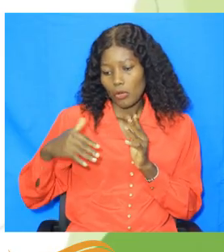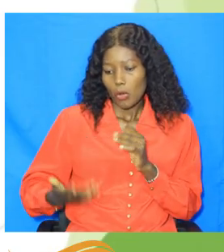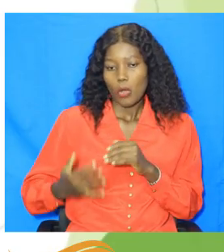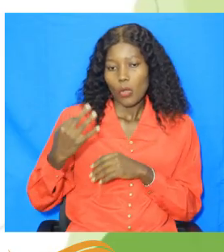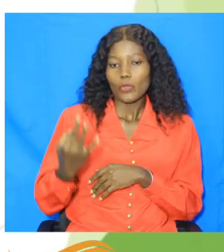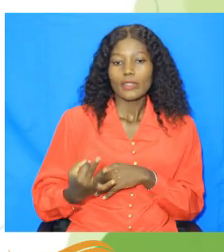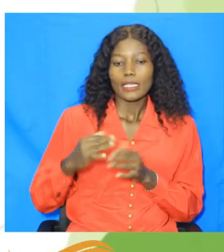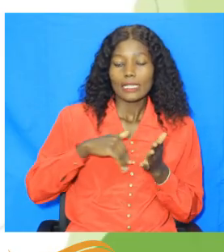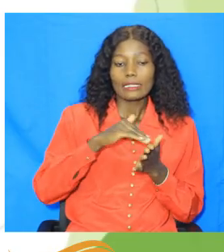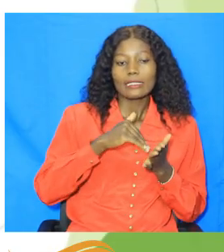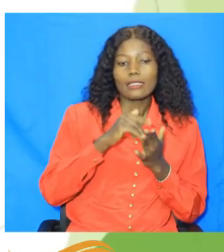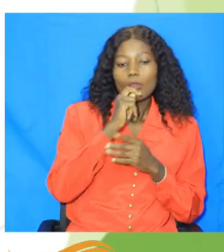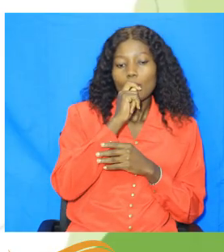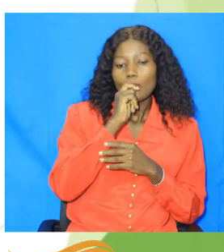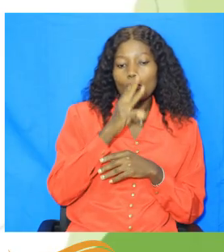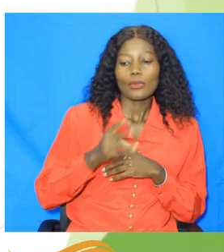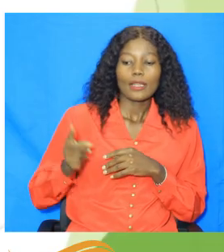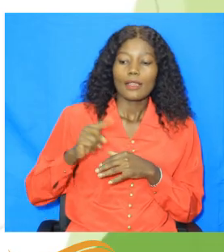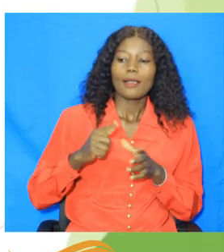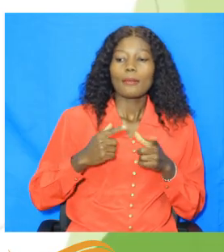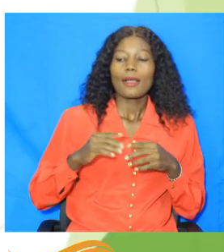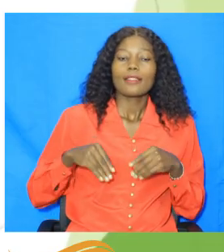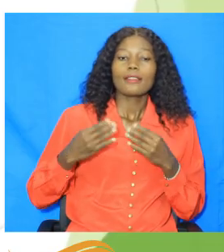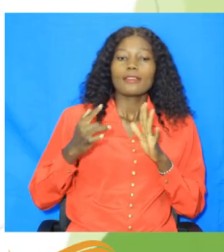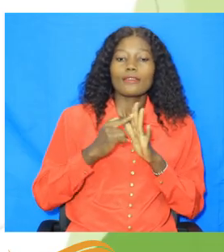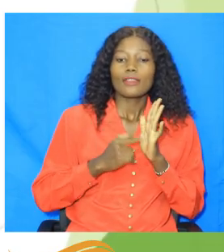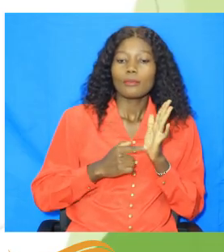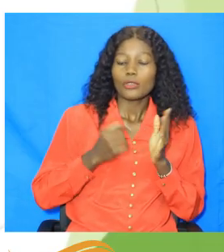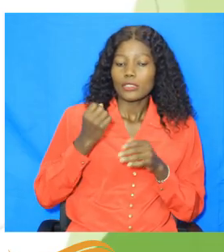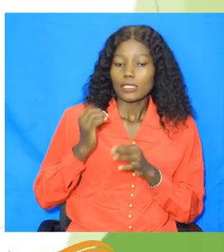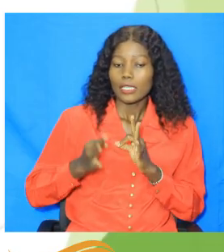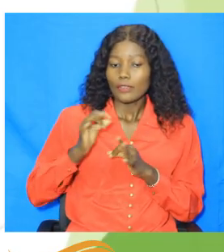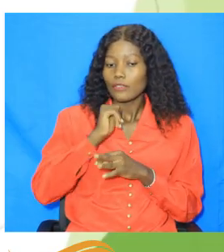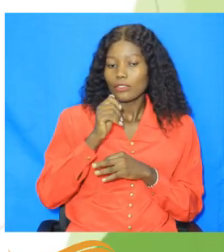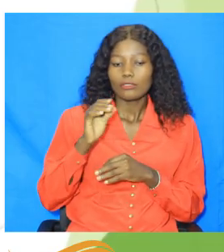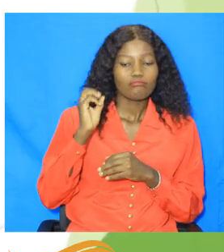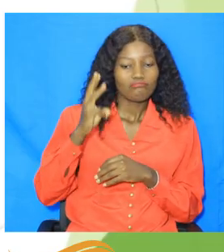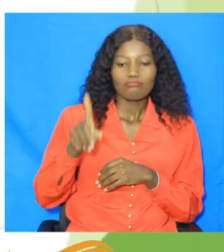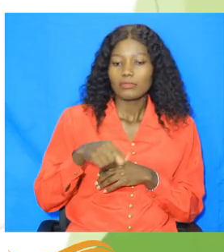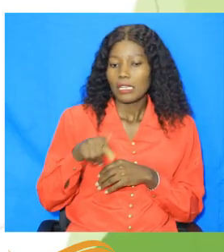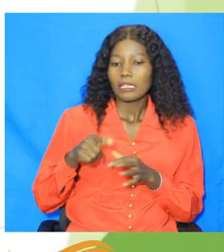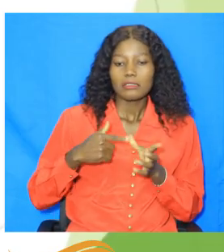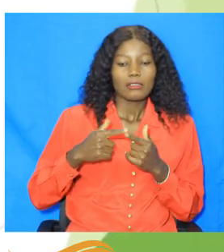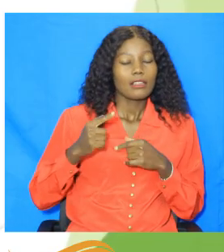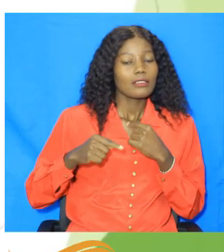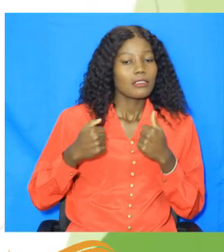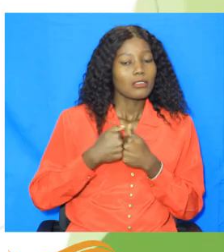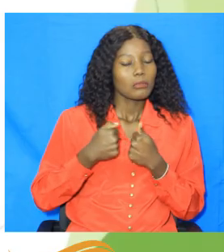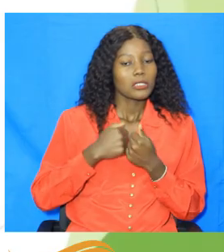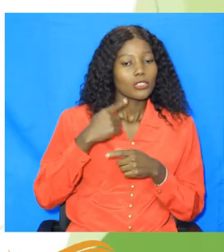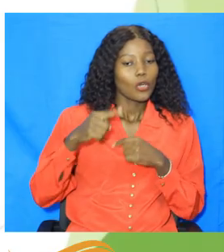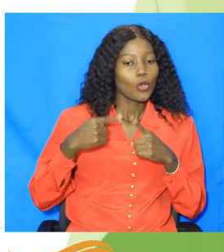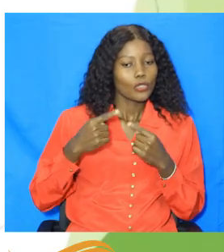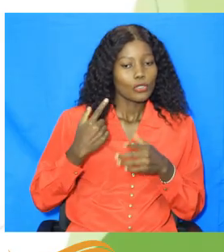will come and award that point. If not, he will just cancel and the bout will continue. There are